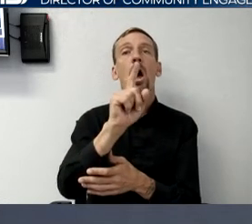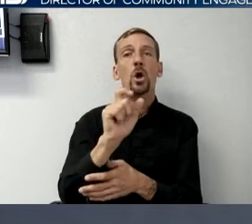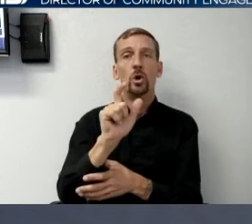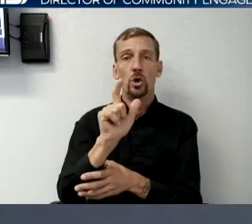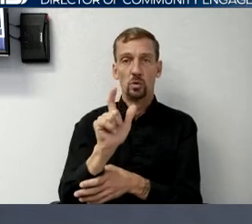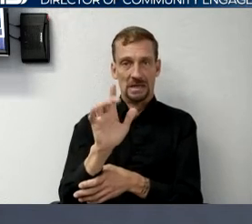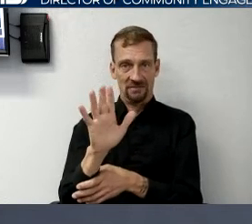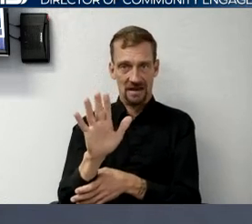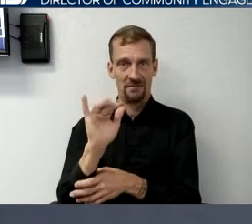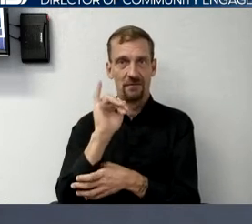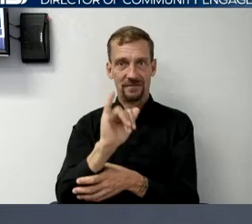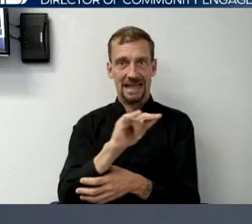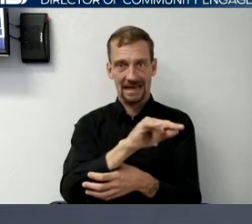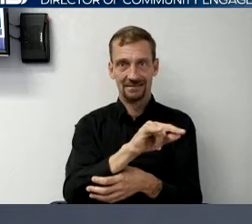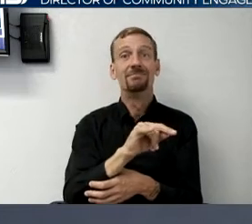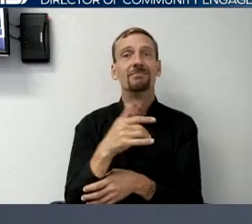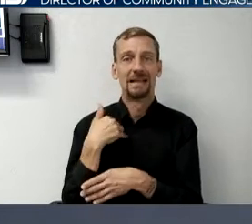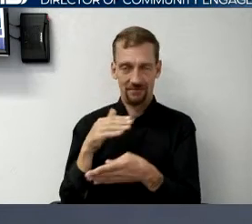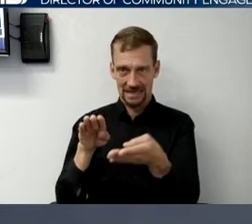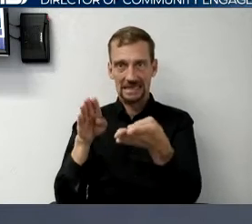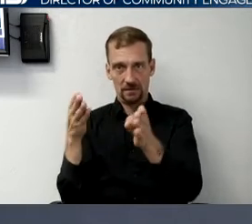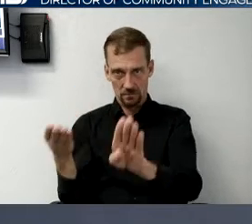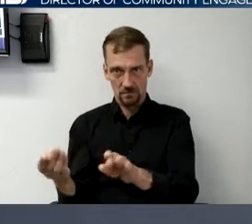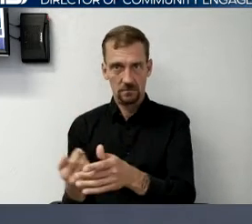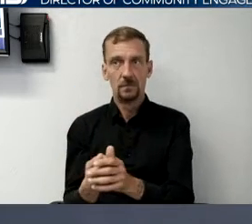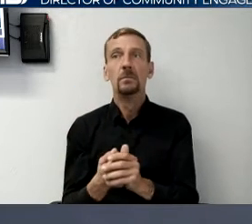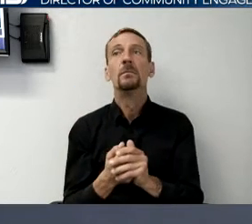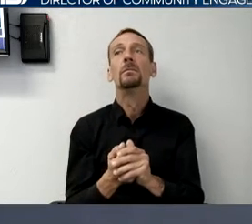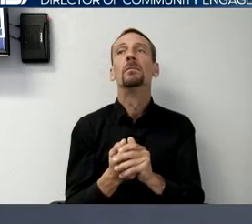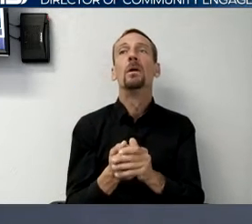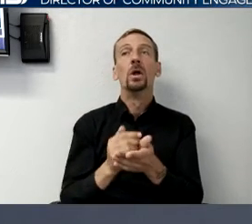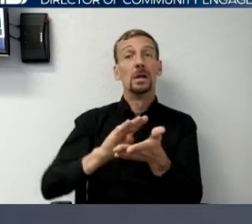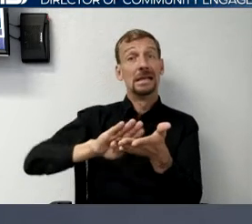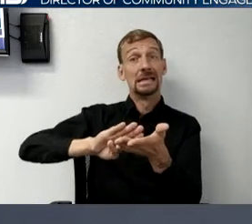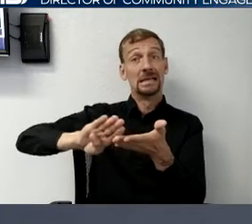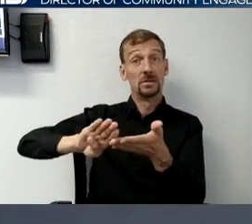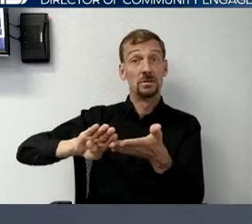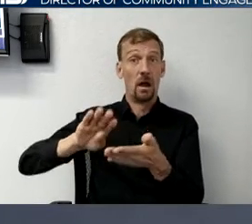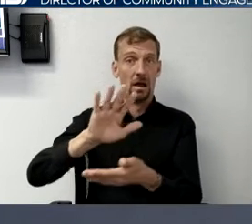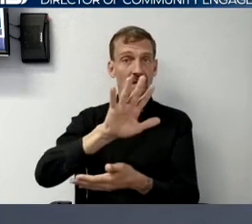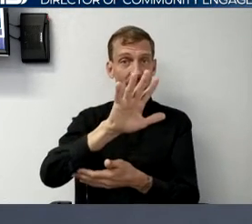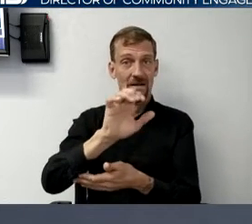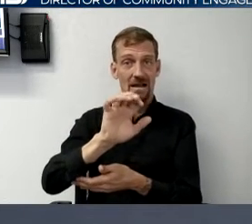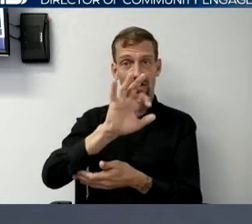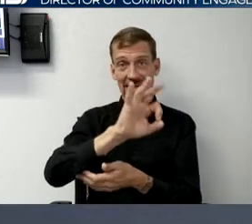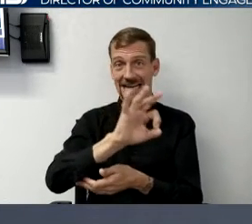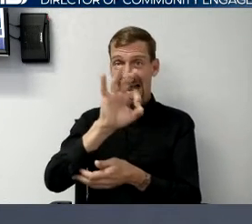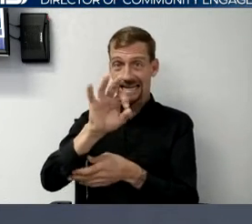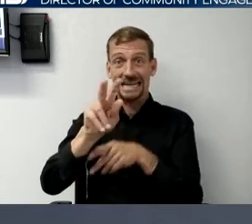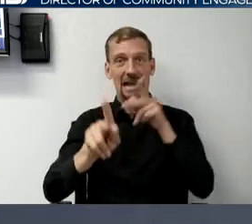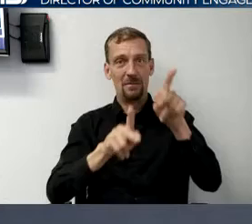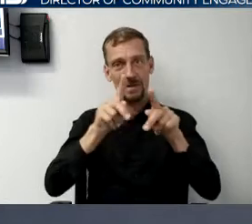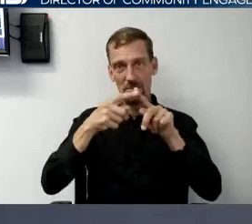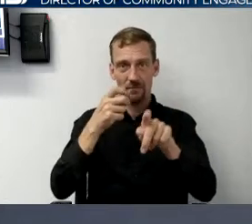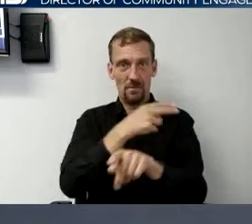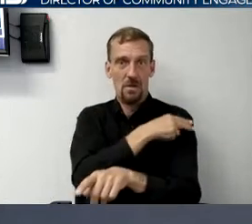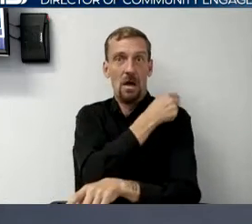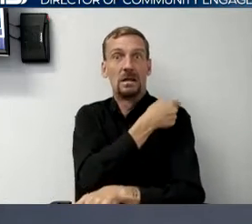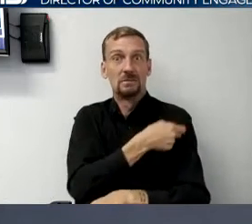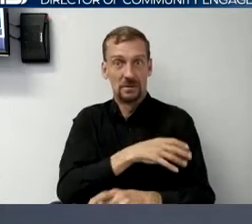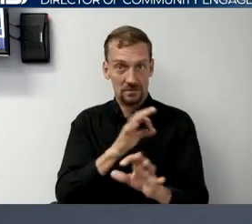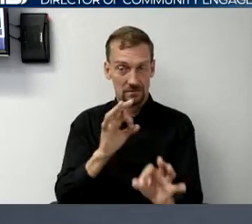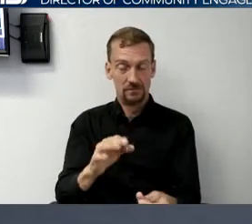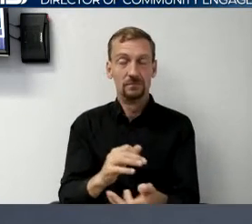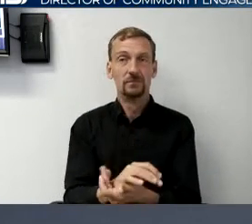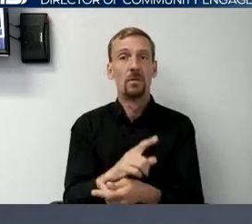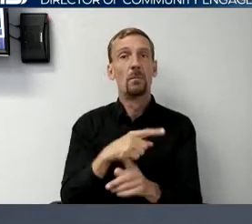125 of them have died. We've discharged 599 people. But one